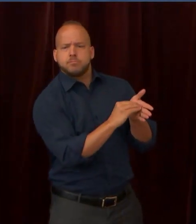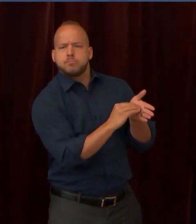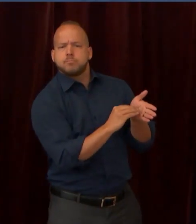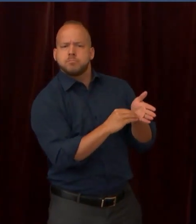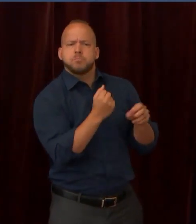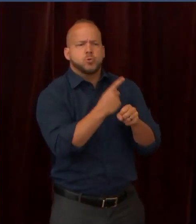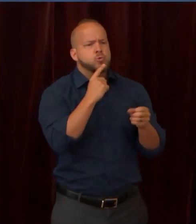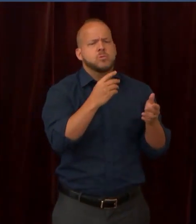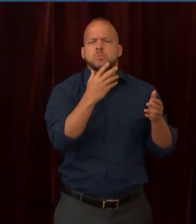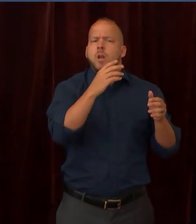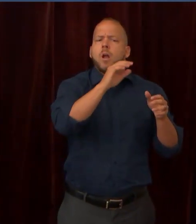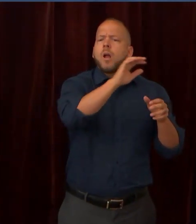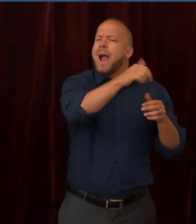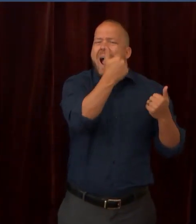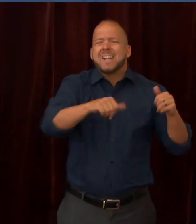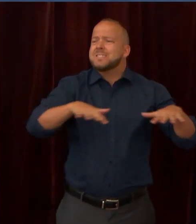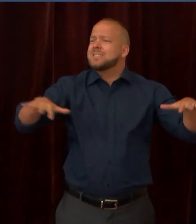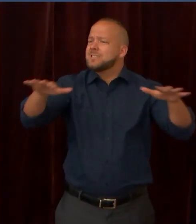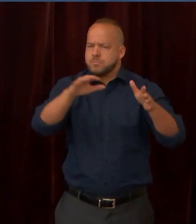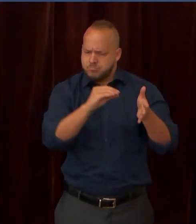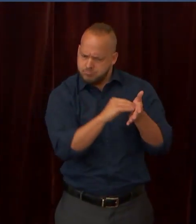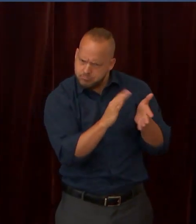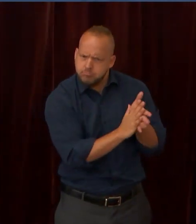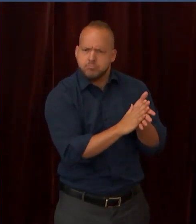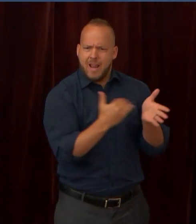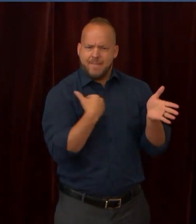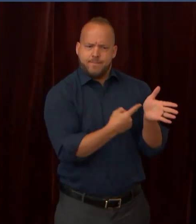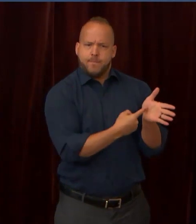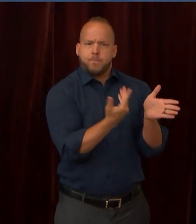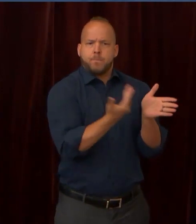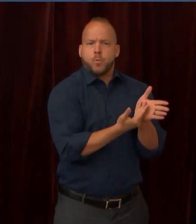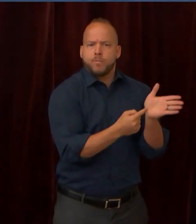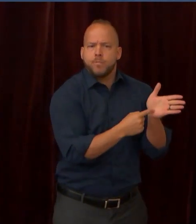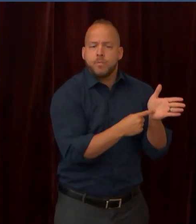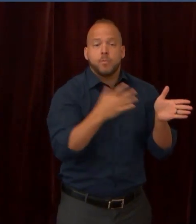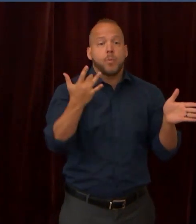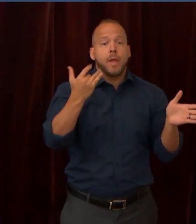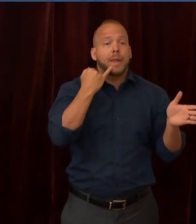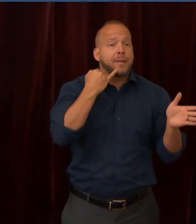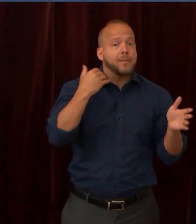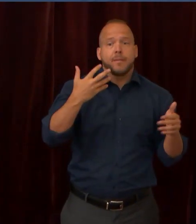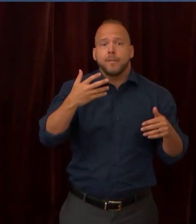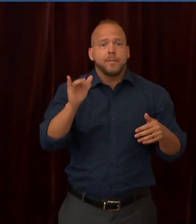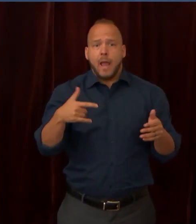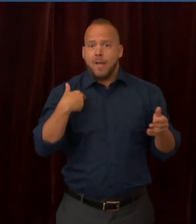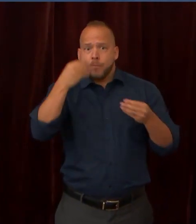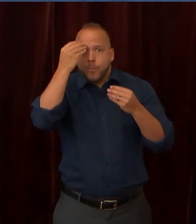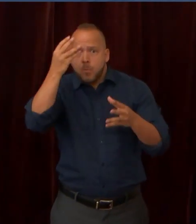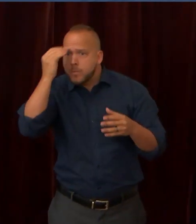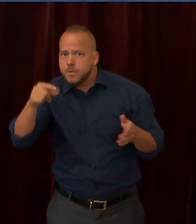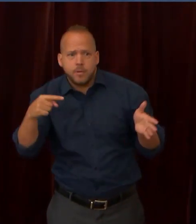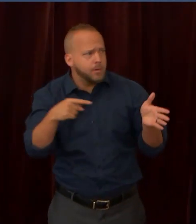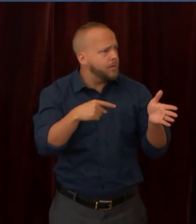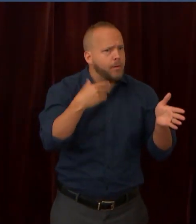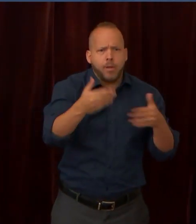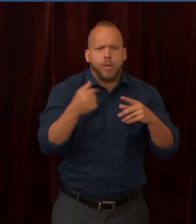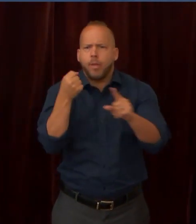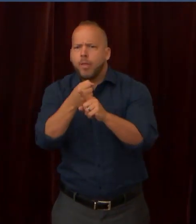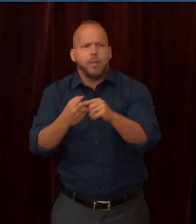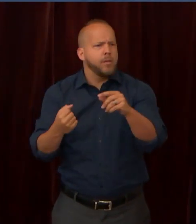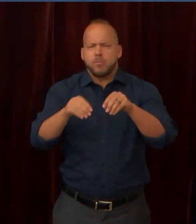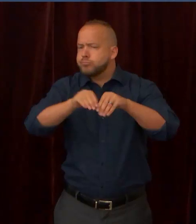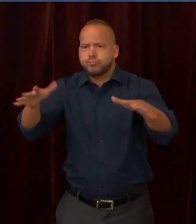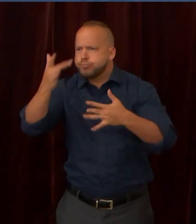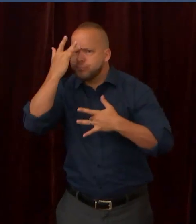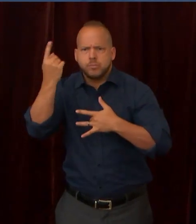unfortunately, in our churches, certainly we saw it in Skagit County, this information can be really critical to help these congregates get knowledge